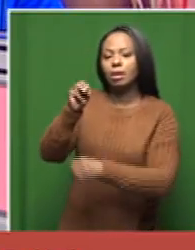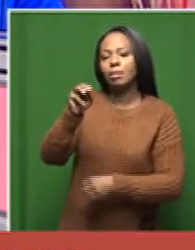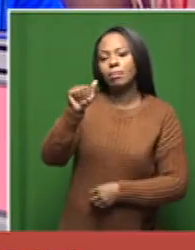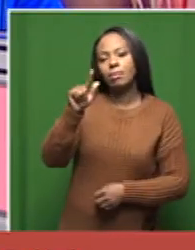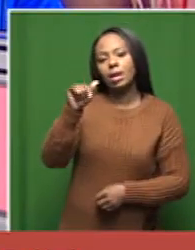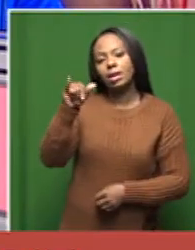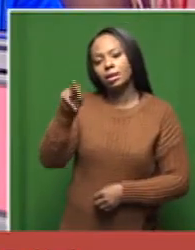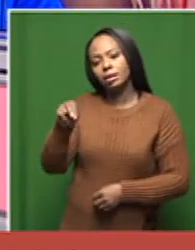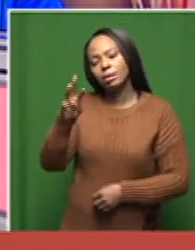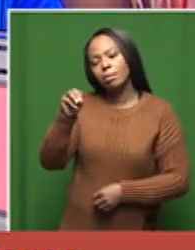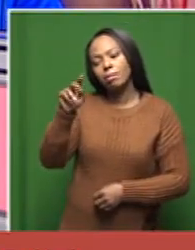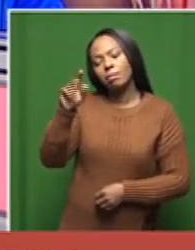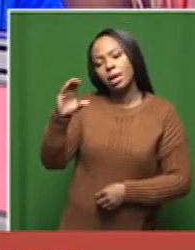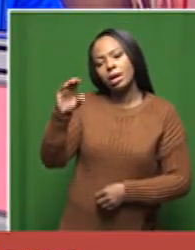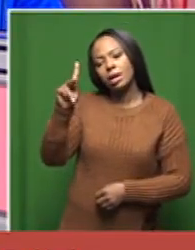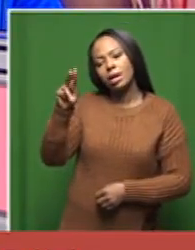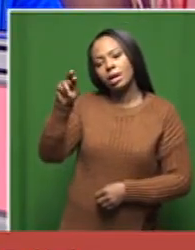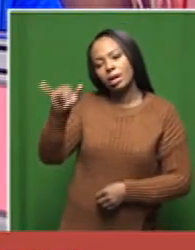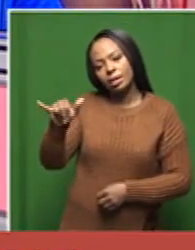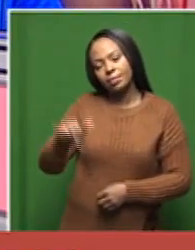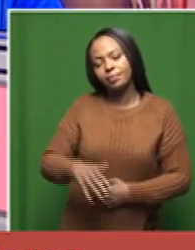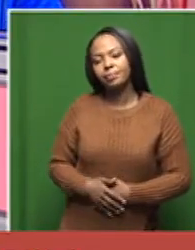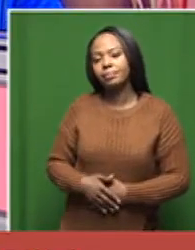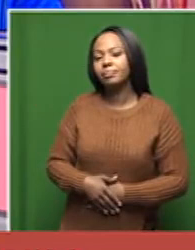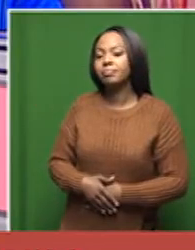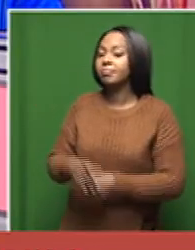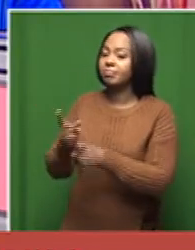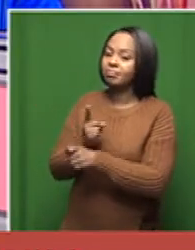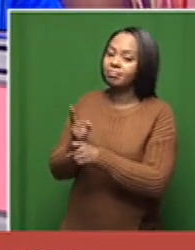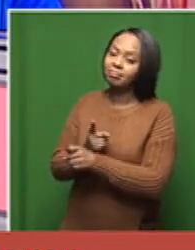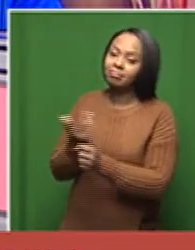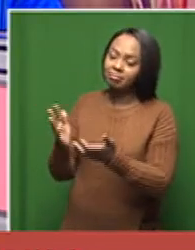are. Top of the morning to you, Dr. Marlin. Welcome to the program.